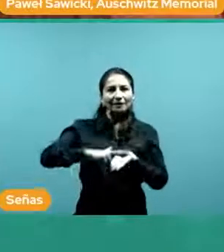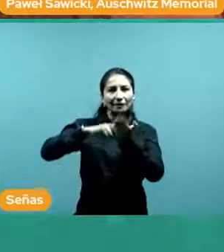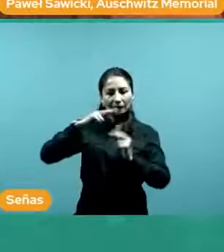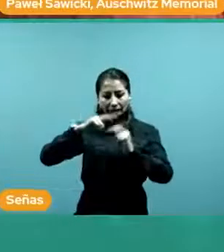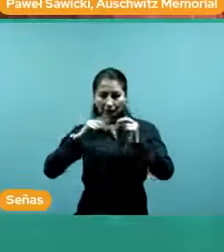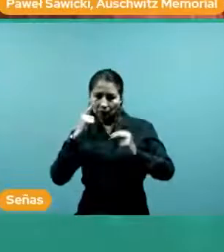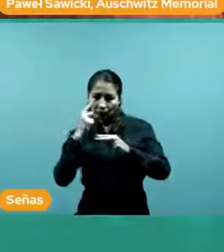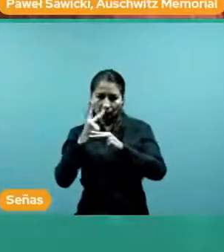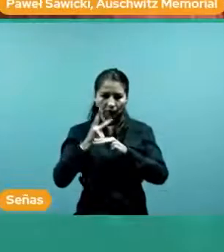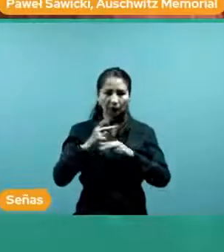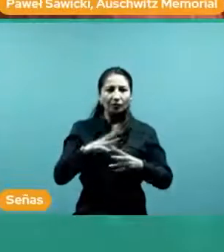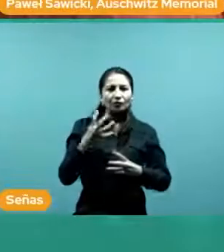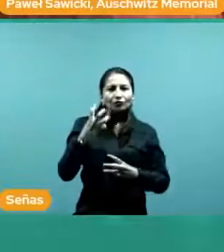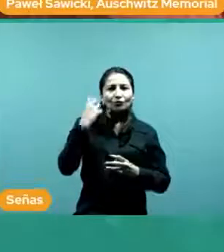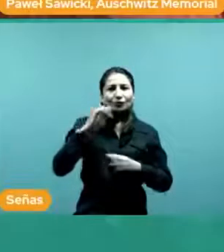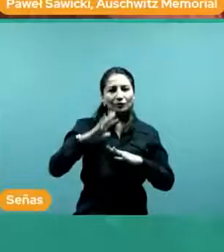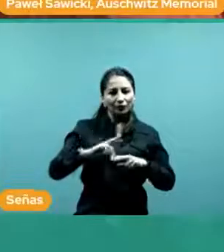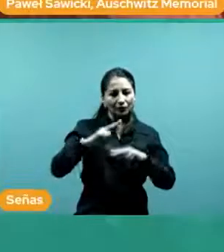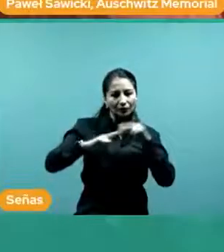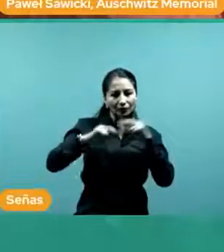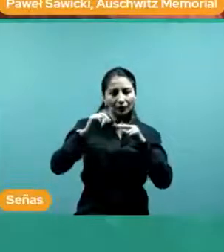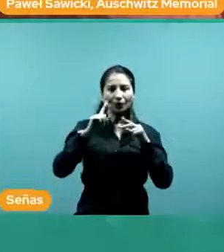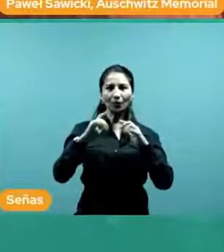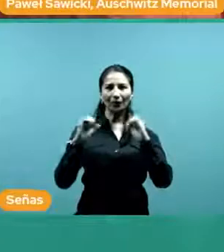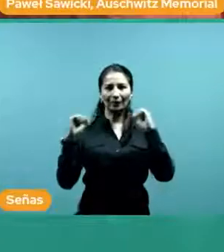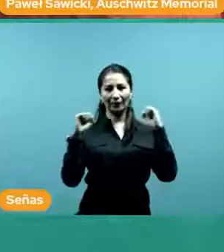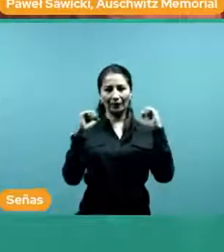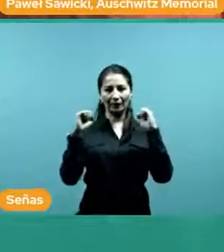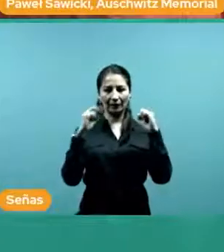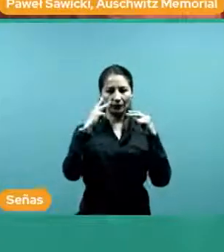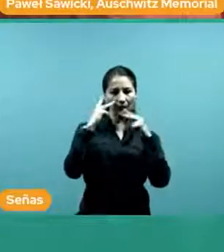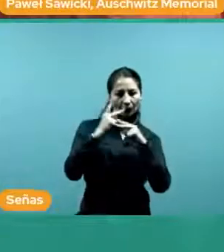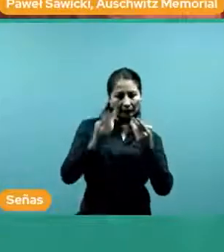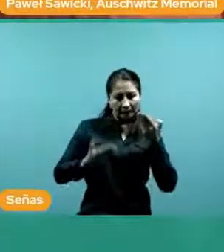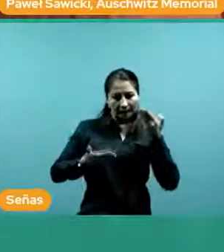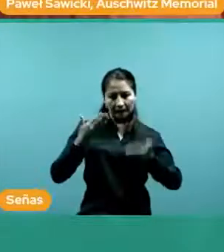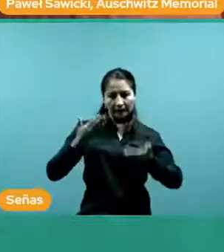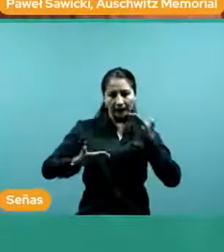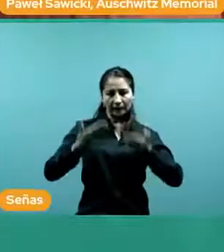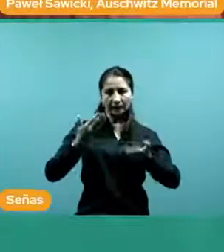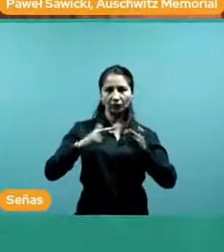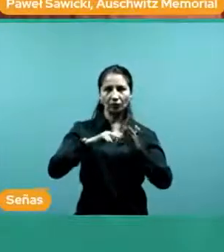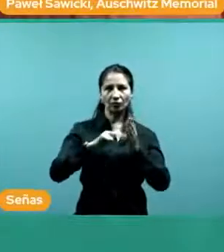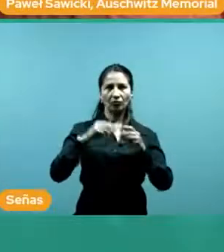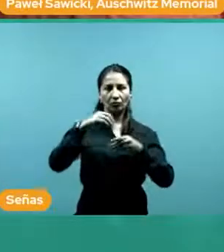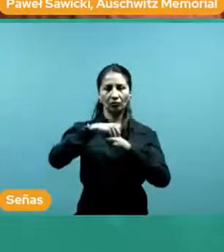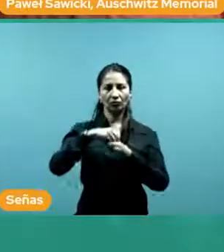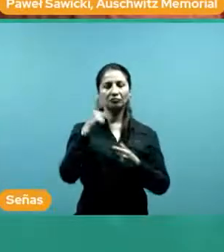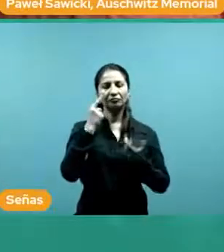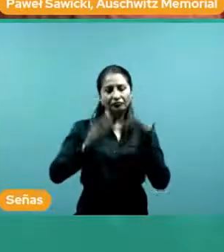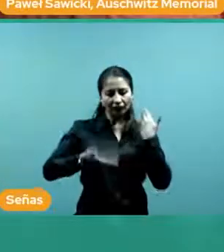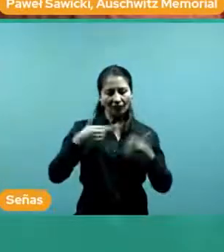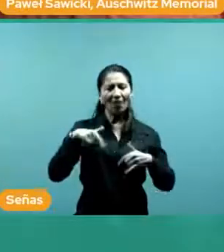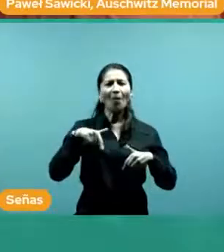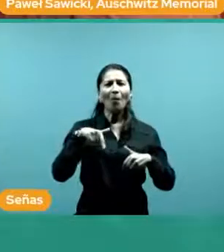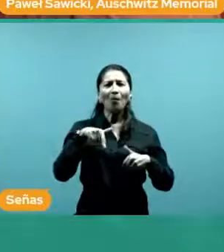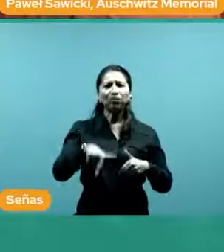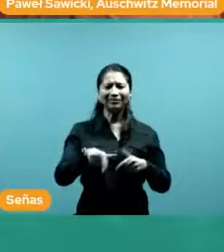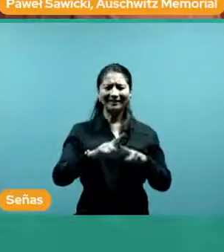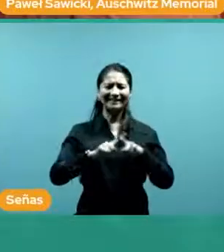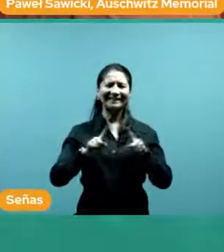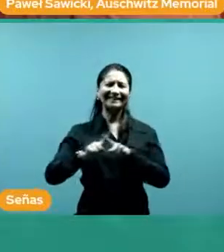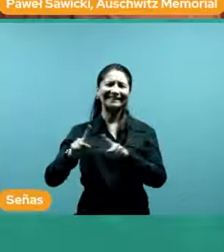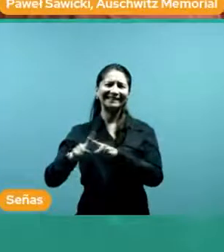two barracks, we found over 5,000 objects. Dos cuarteles y encontramos más de